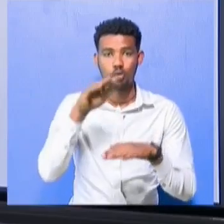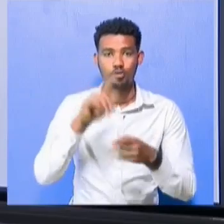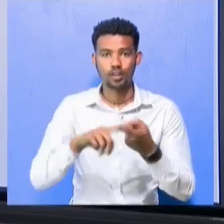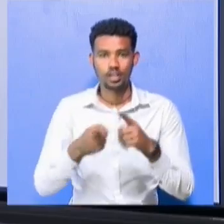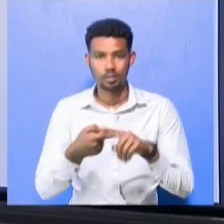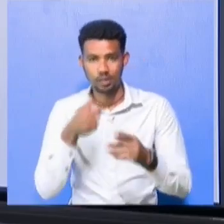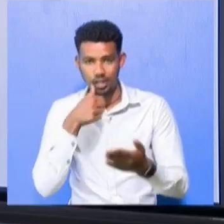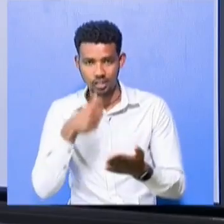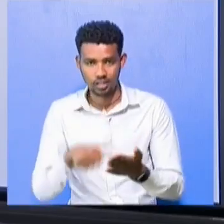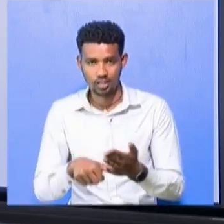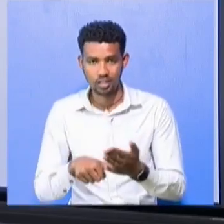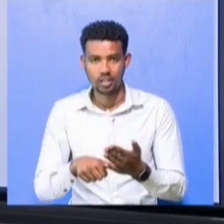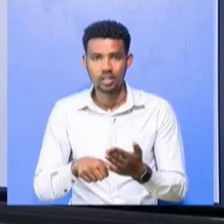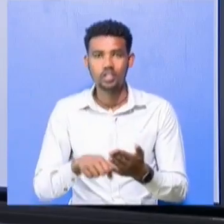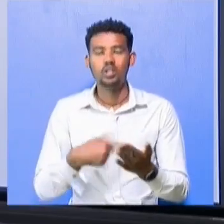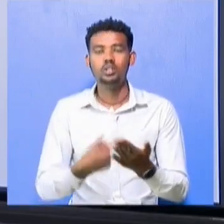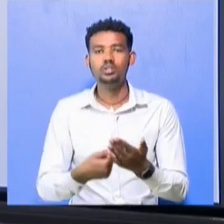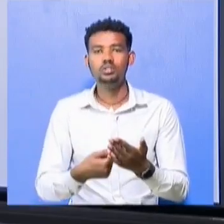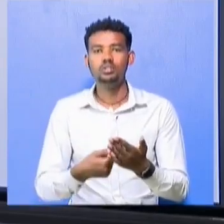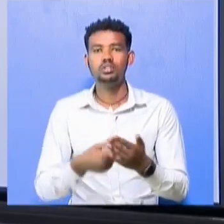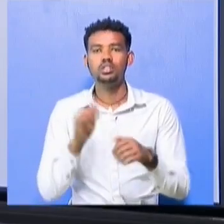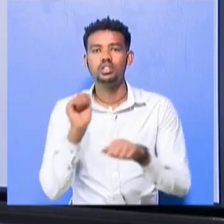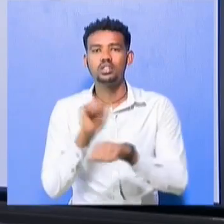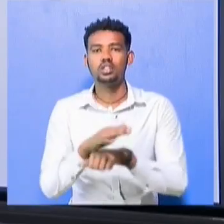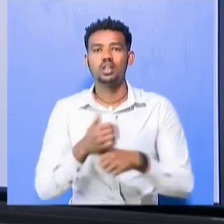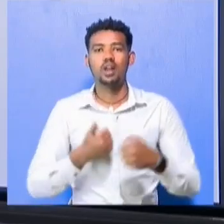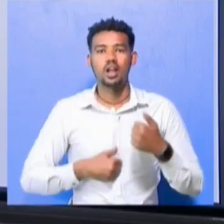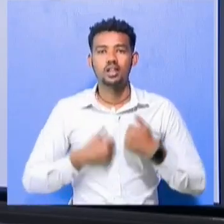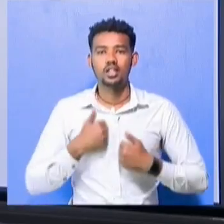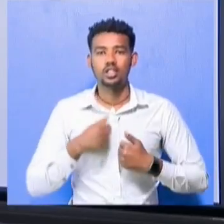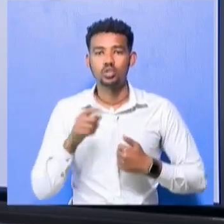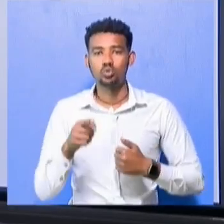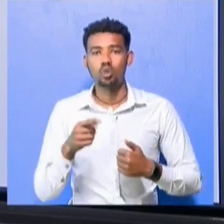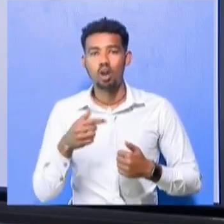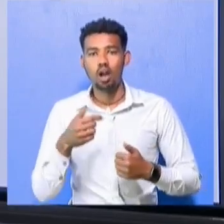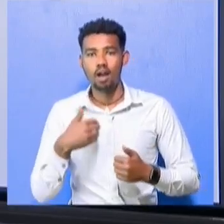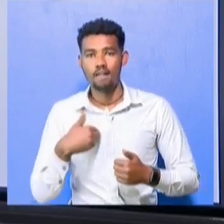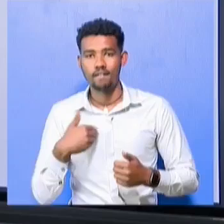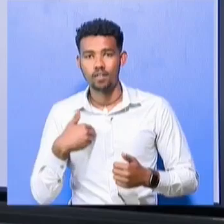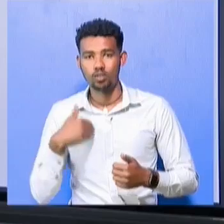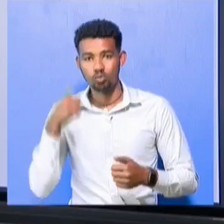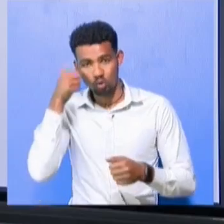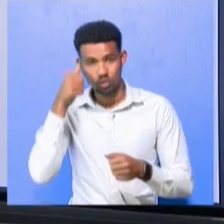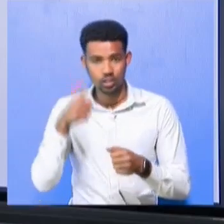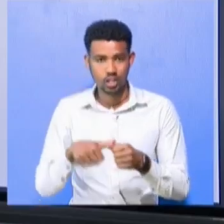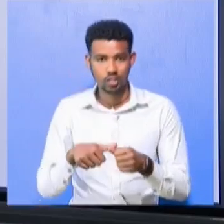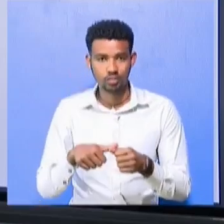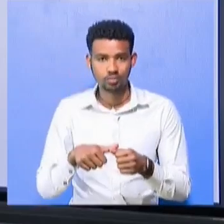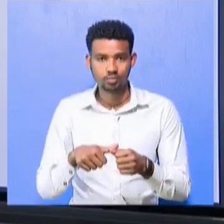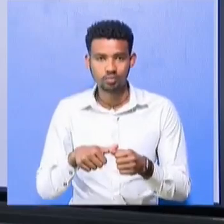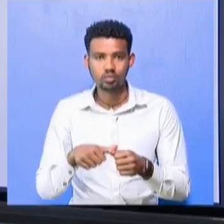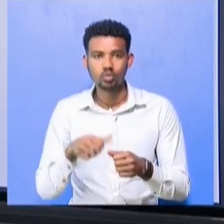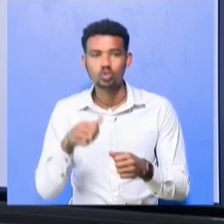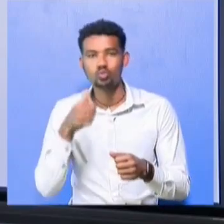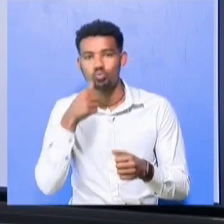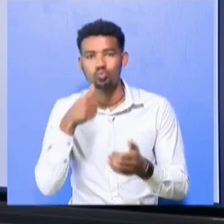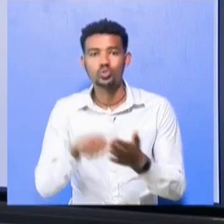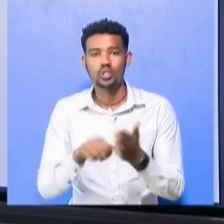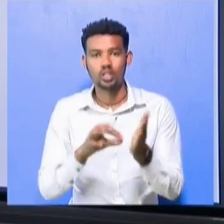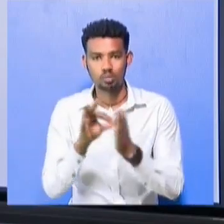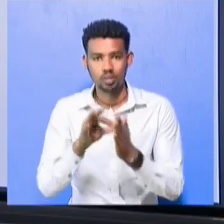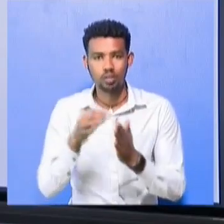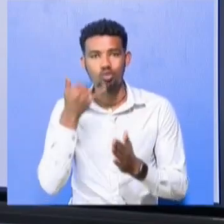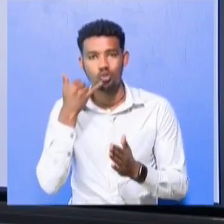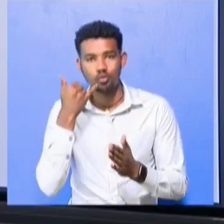letter. So in the sender's address, you have to consider a lot of things here now. PO box is here, telephone,